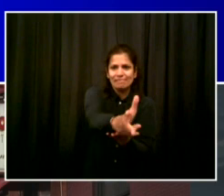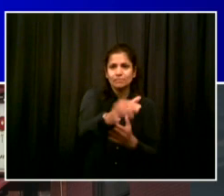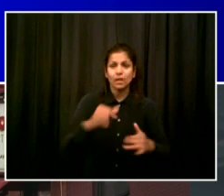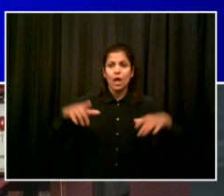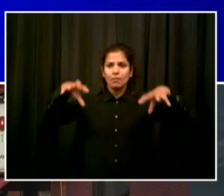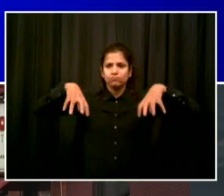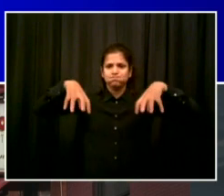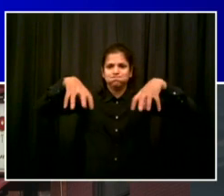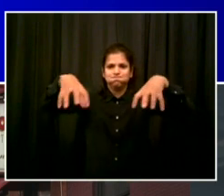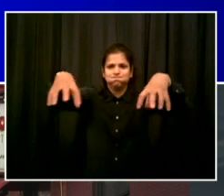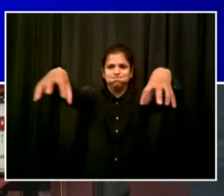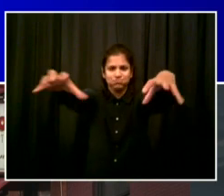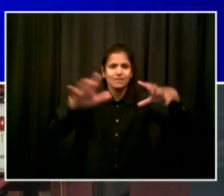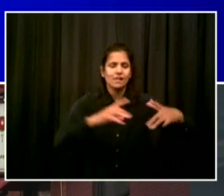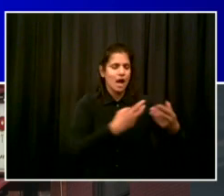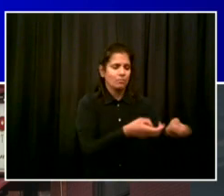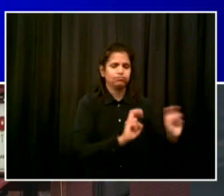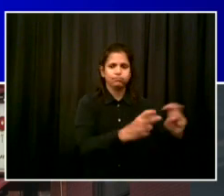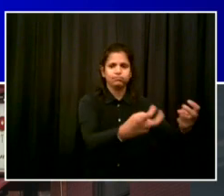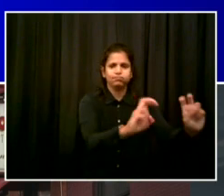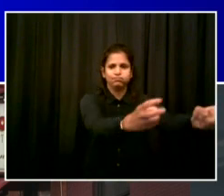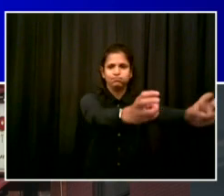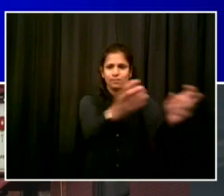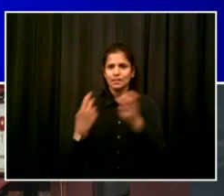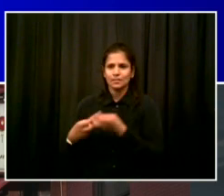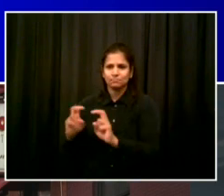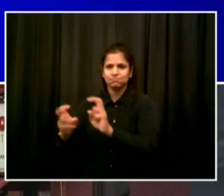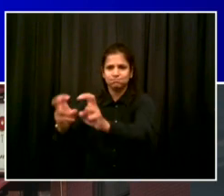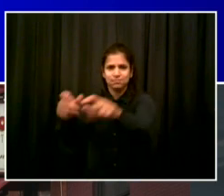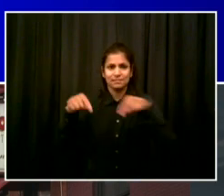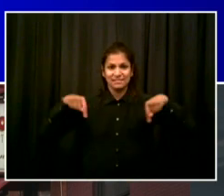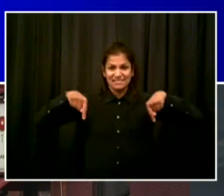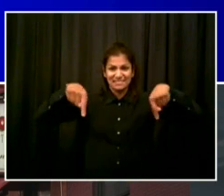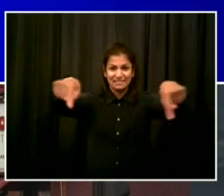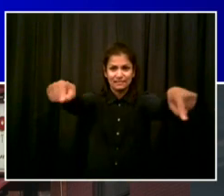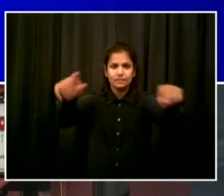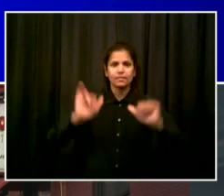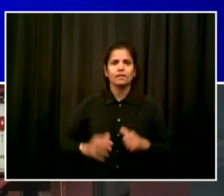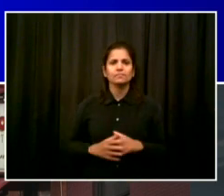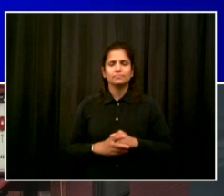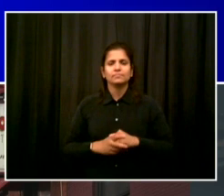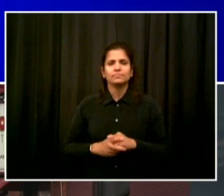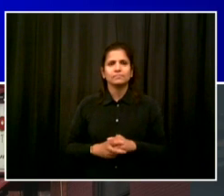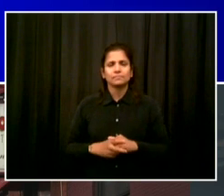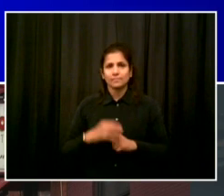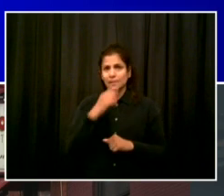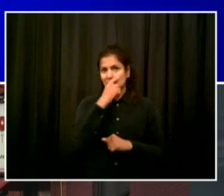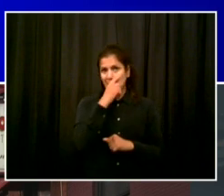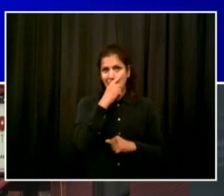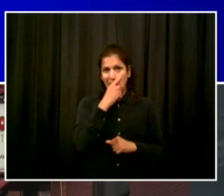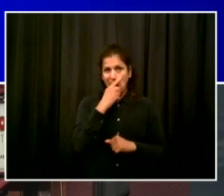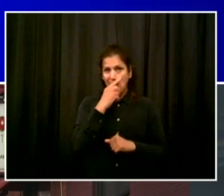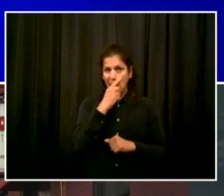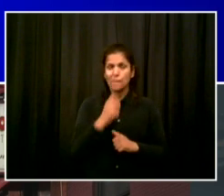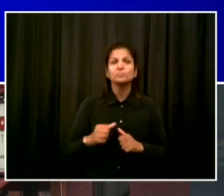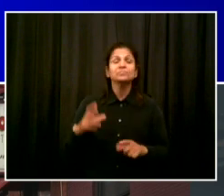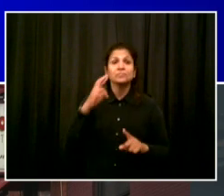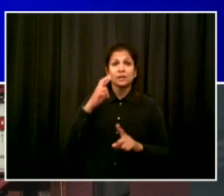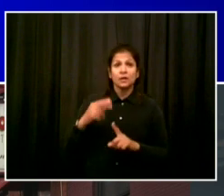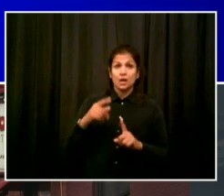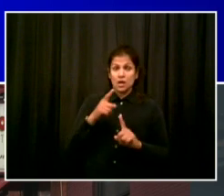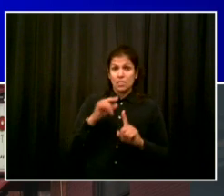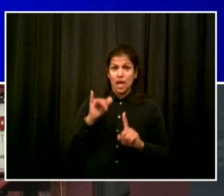first an announcement on the Open Restaurants program, which has been such a great success, the sidewalks, the curbs. The